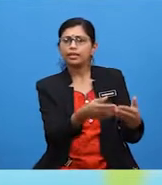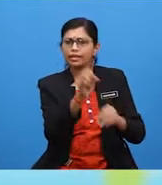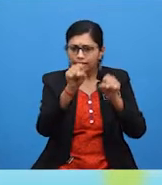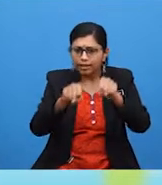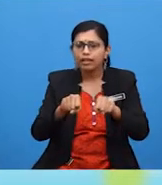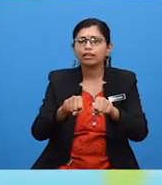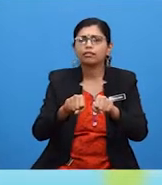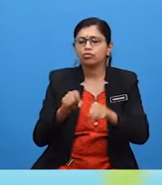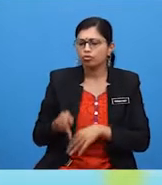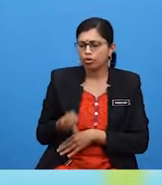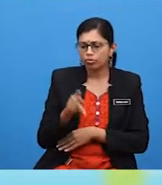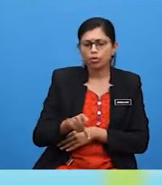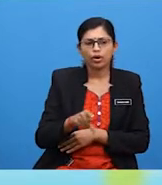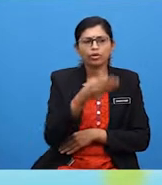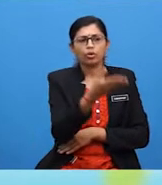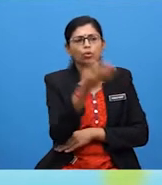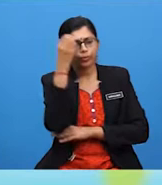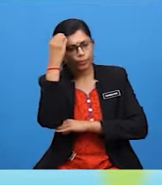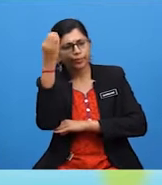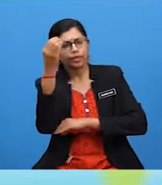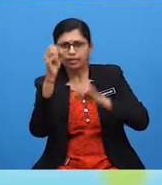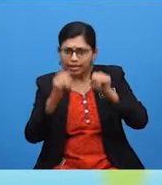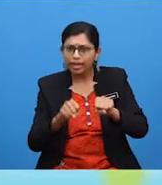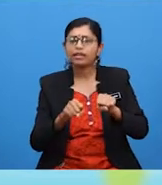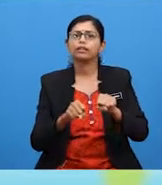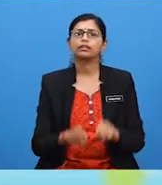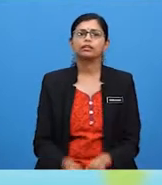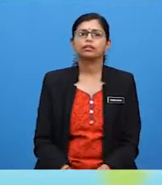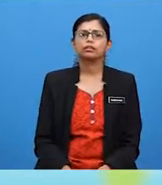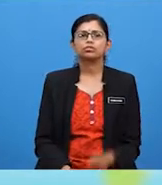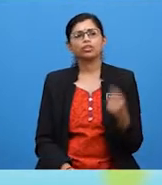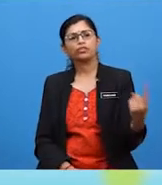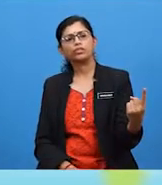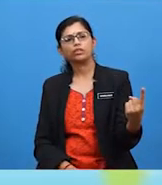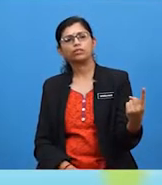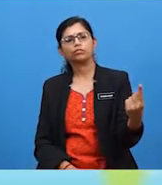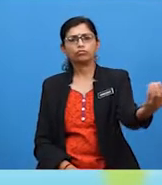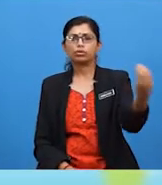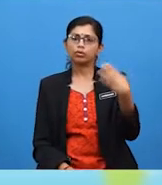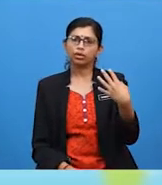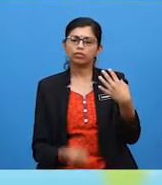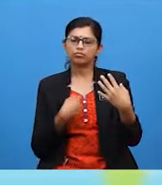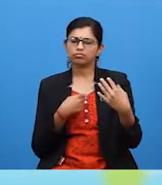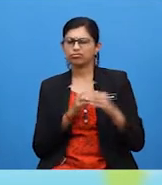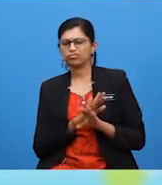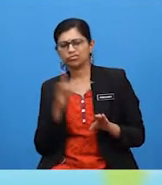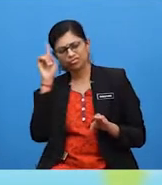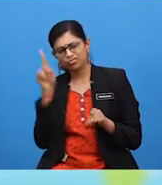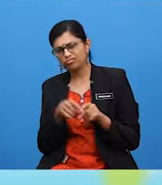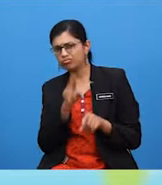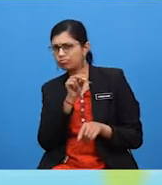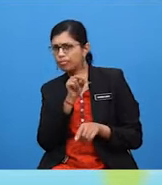provide your own opinion. If your partner says something which you don't agree